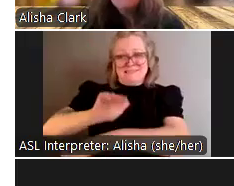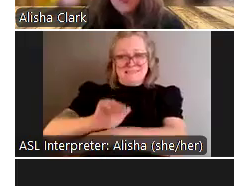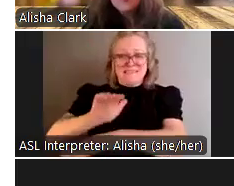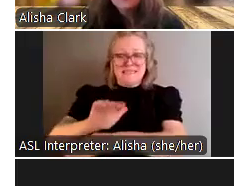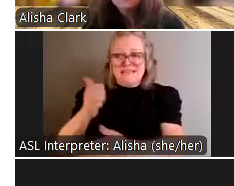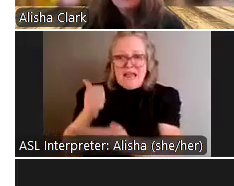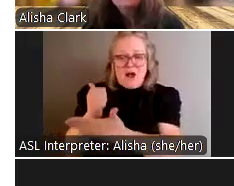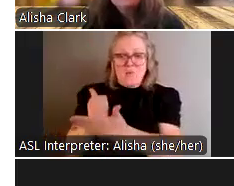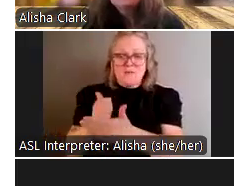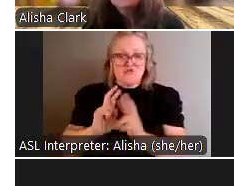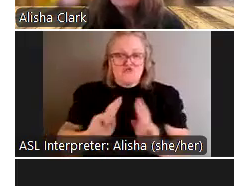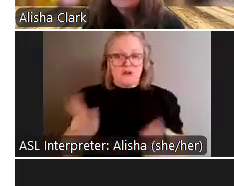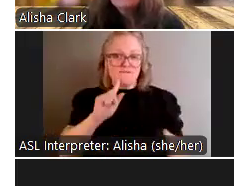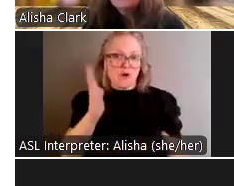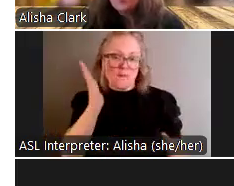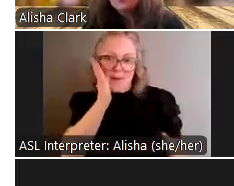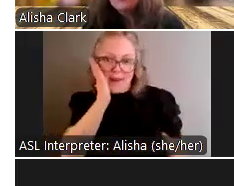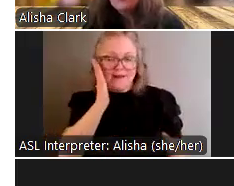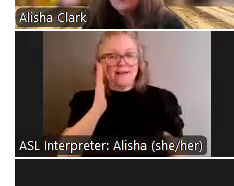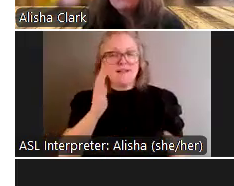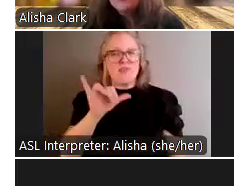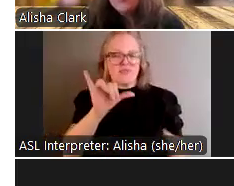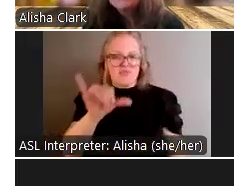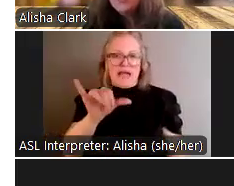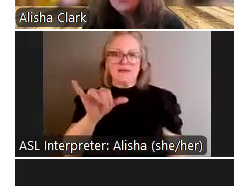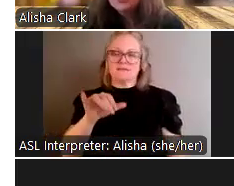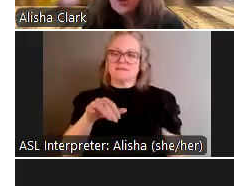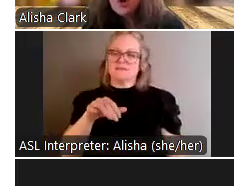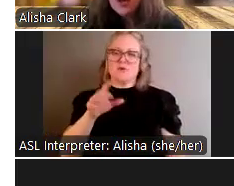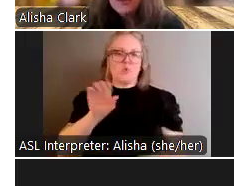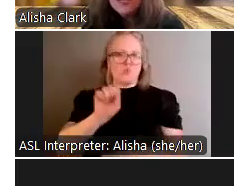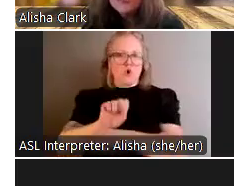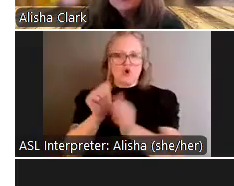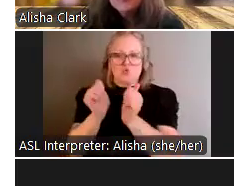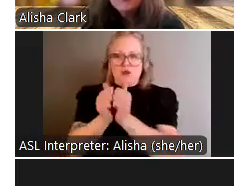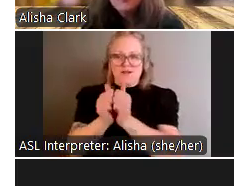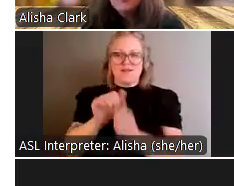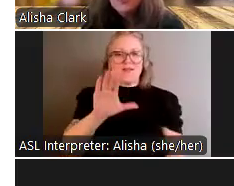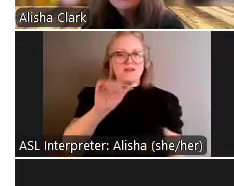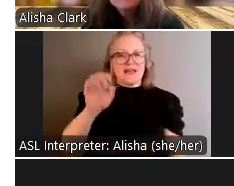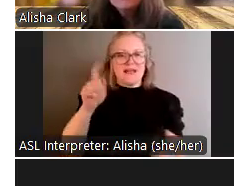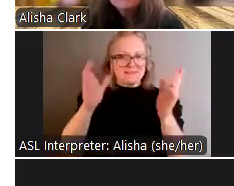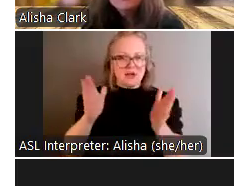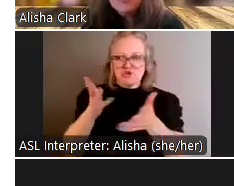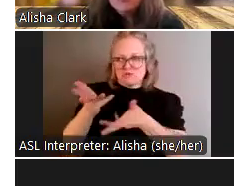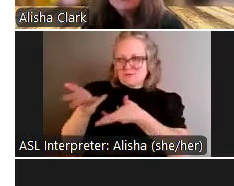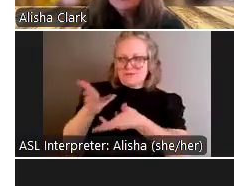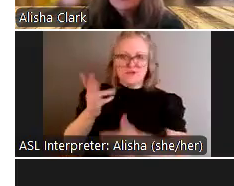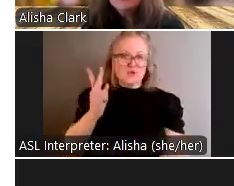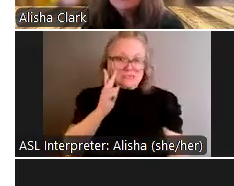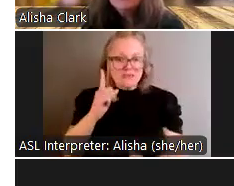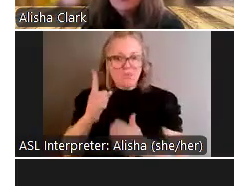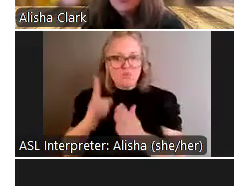all of that. That is something I would definitely work with the case manager on to see what